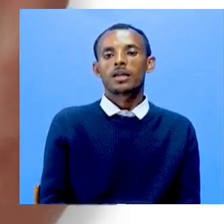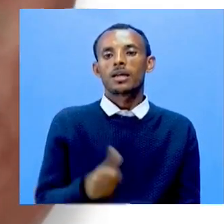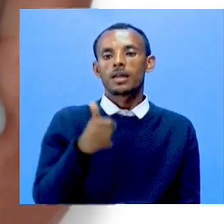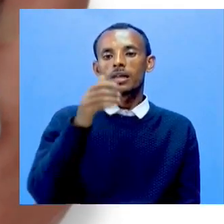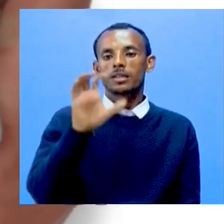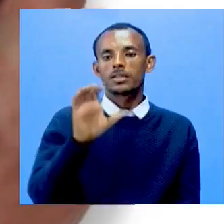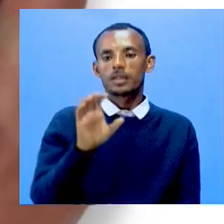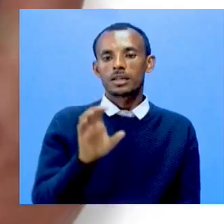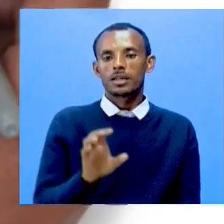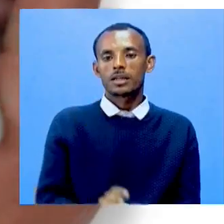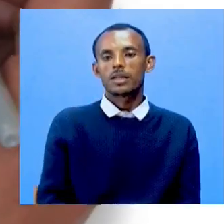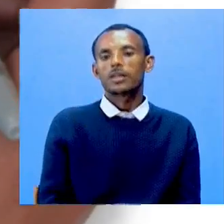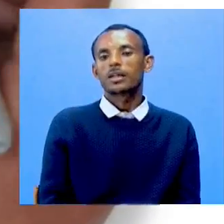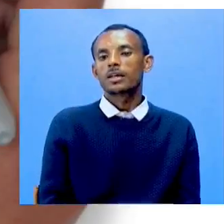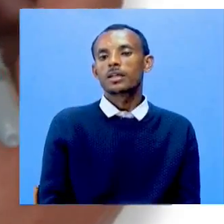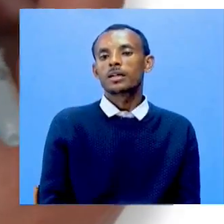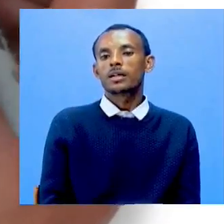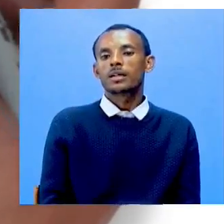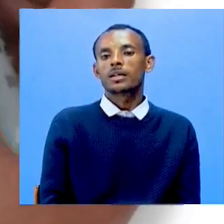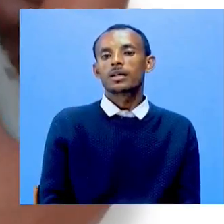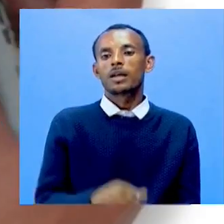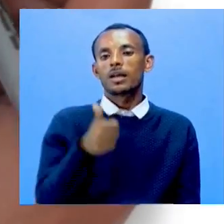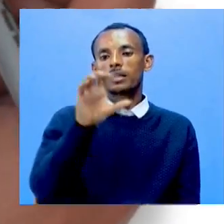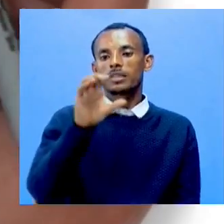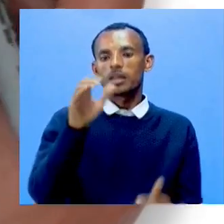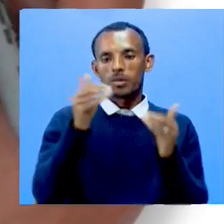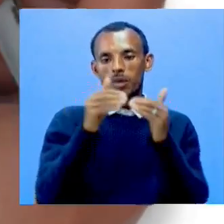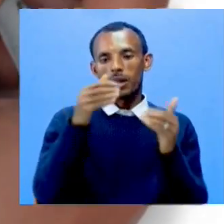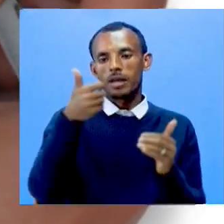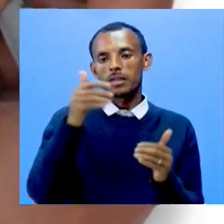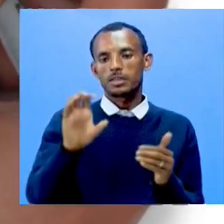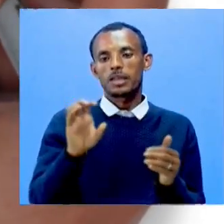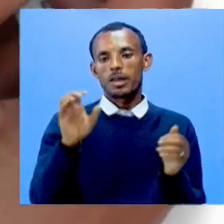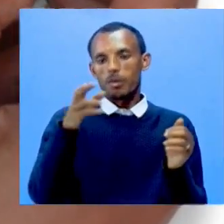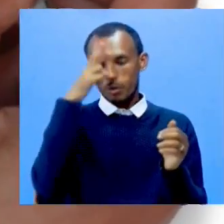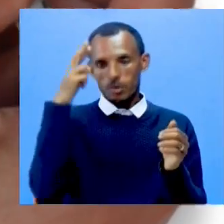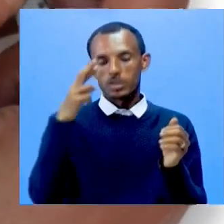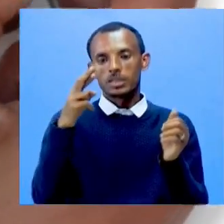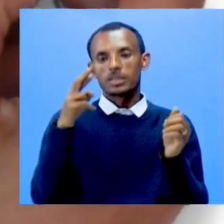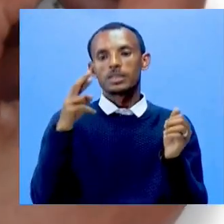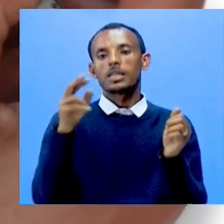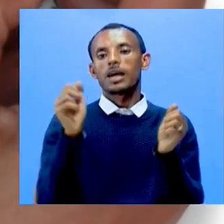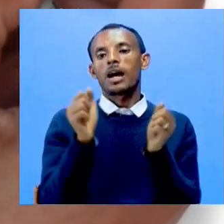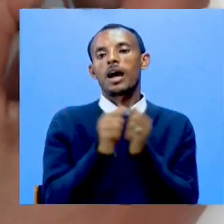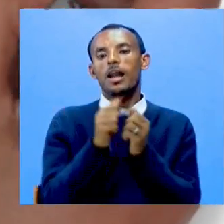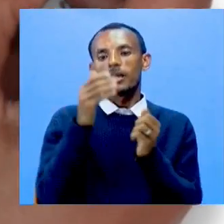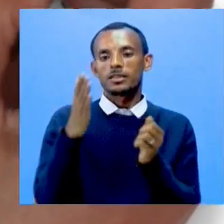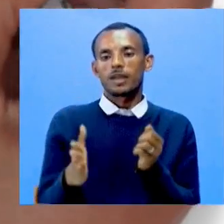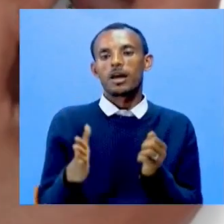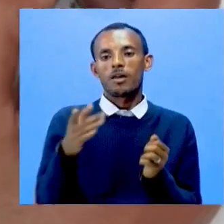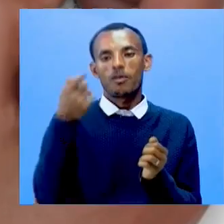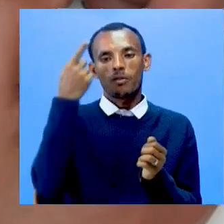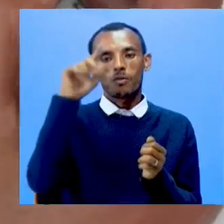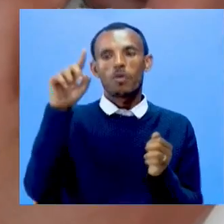AC is congruent to AC, or common side for both triangles. Common